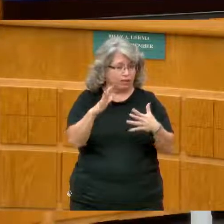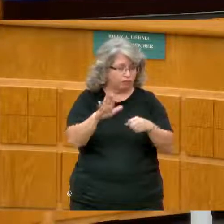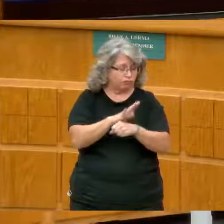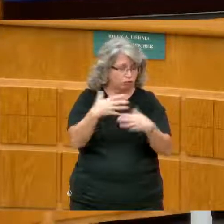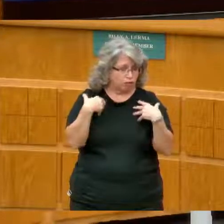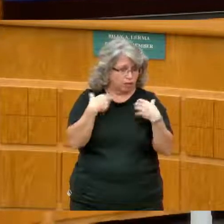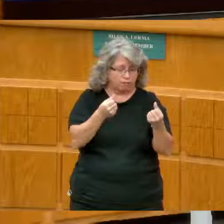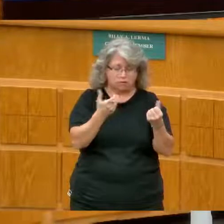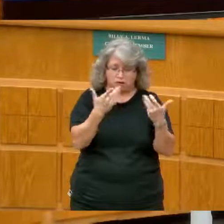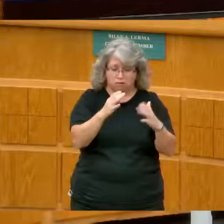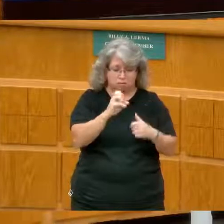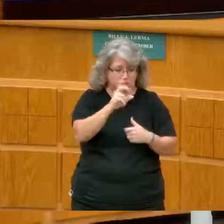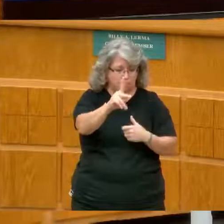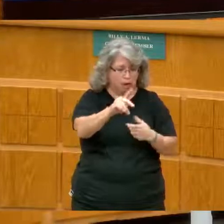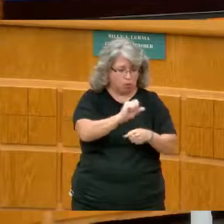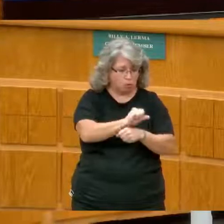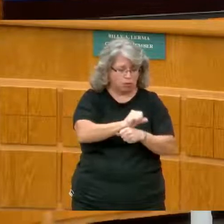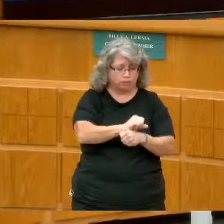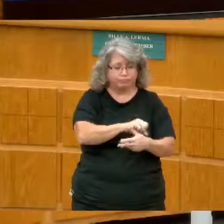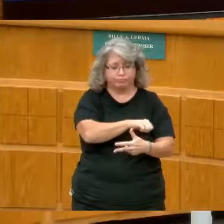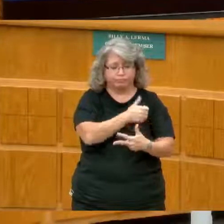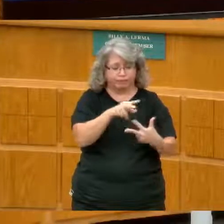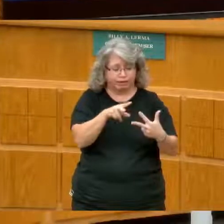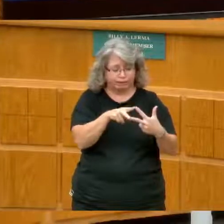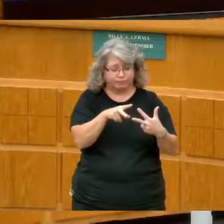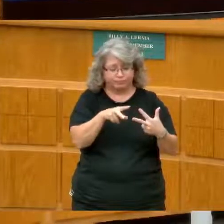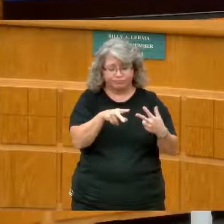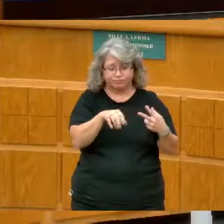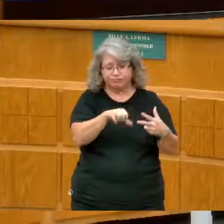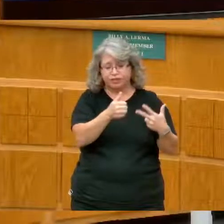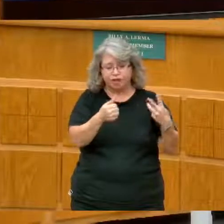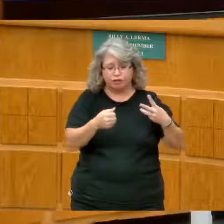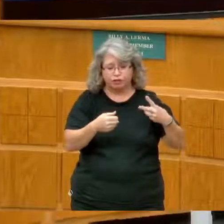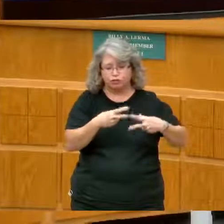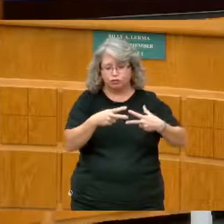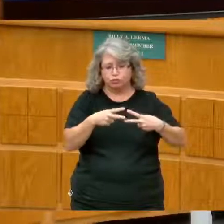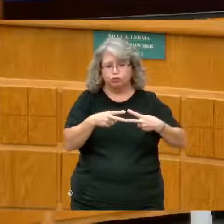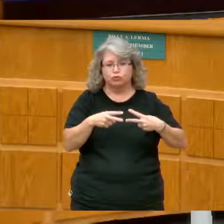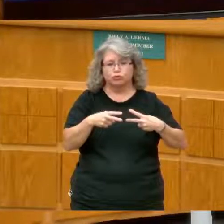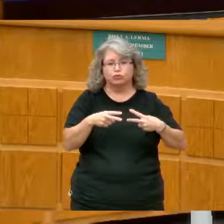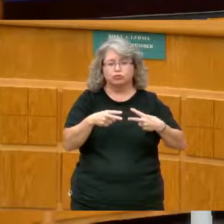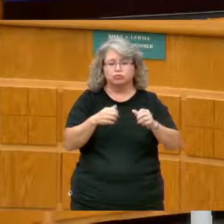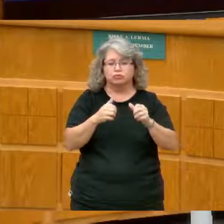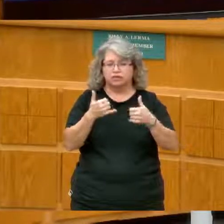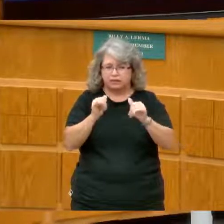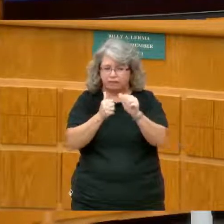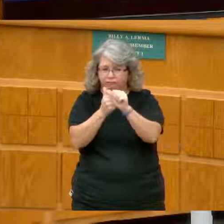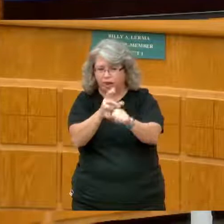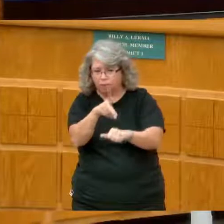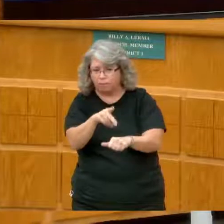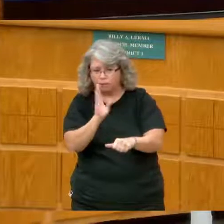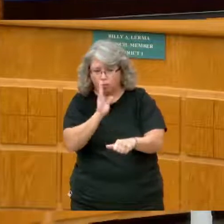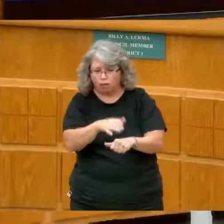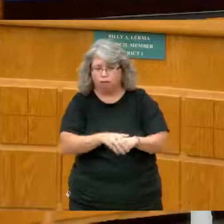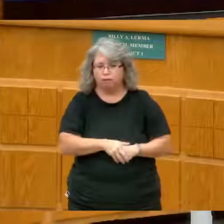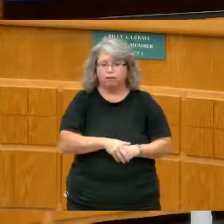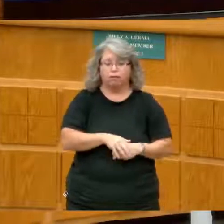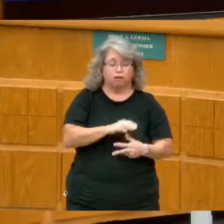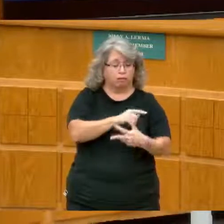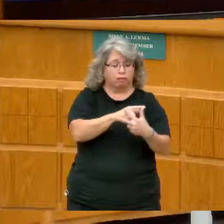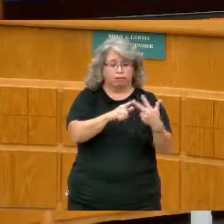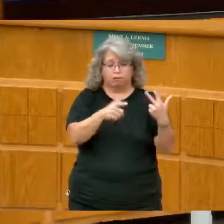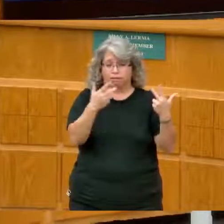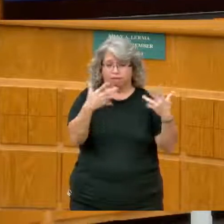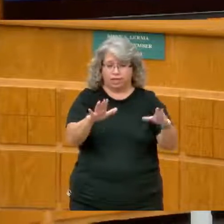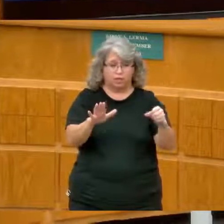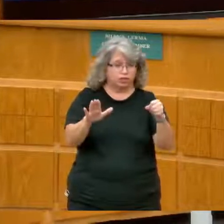at work. The other 2 patients are pending follow-up investigation. The patients were all fully vaccinated with their